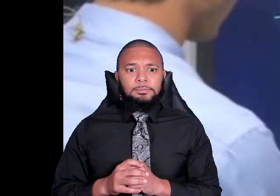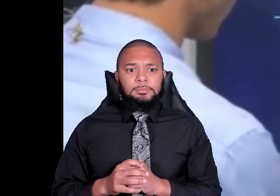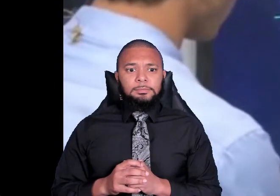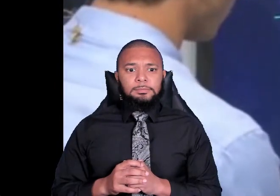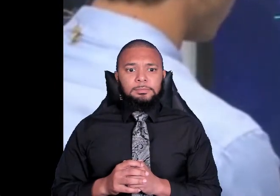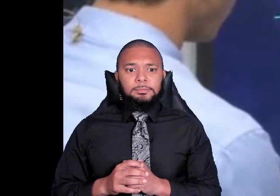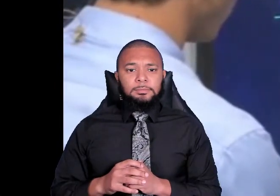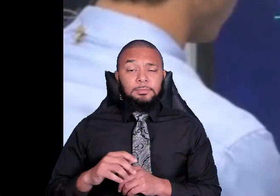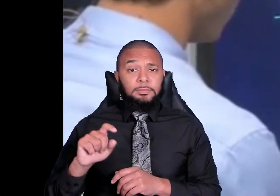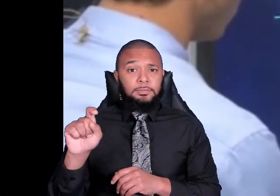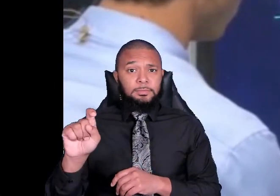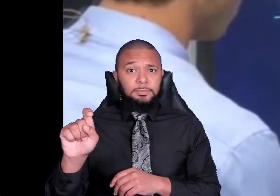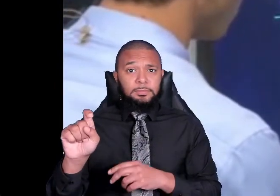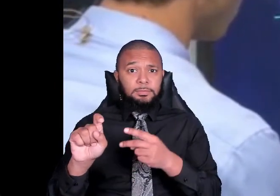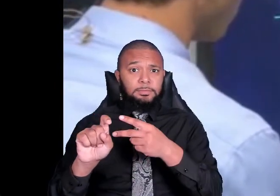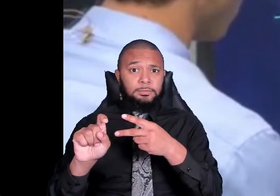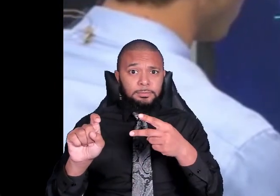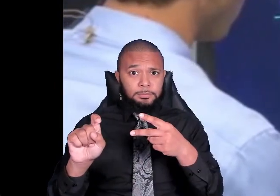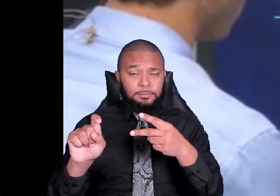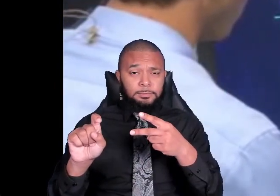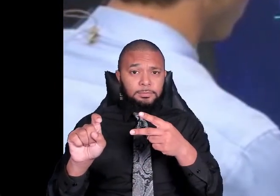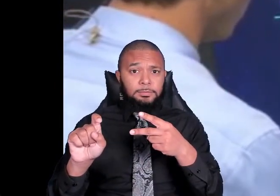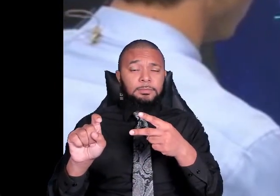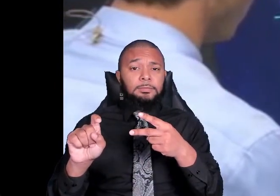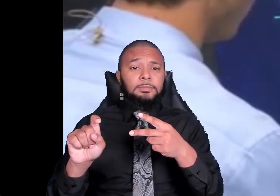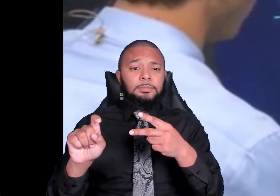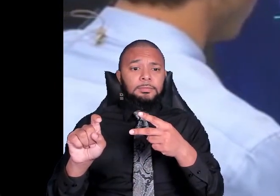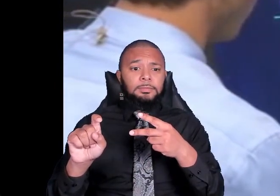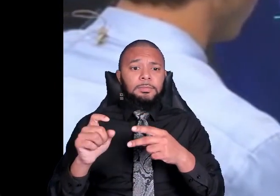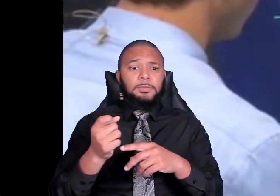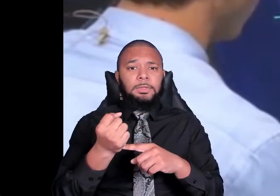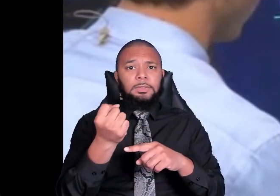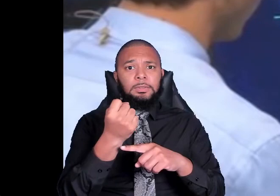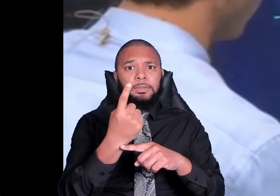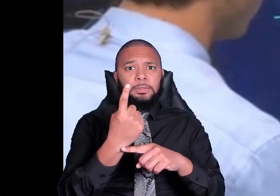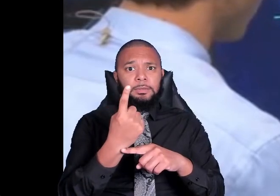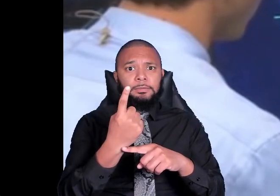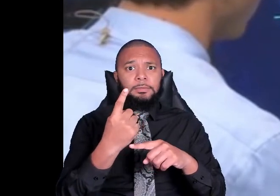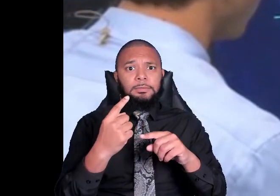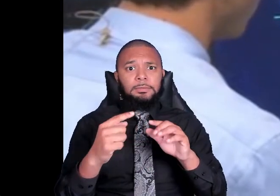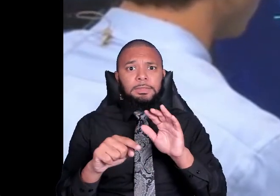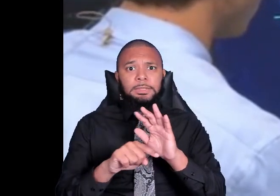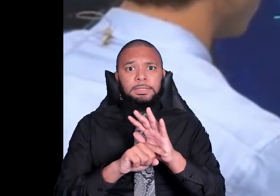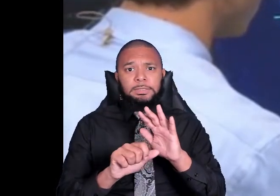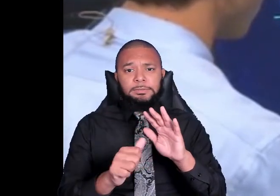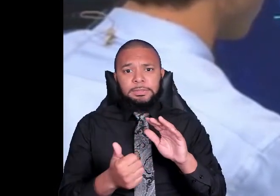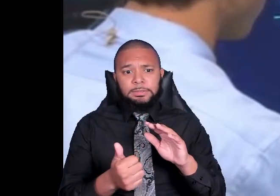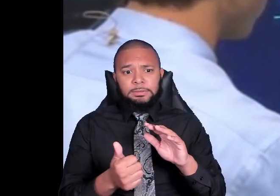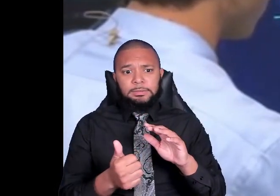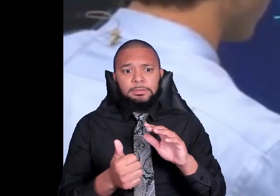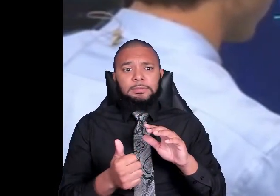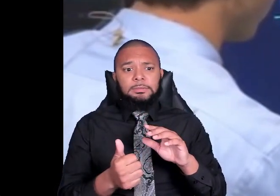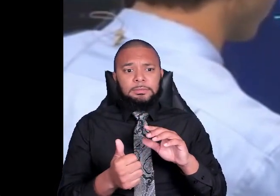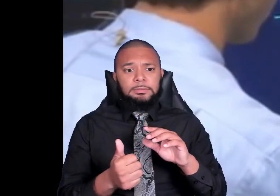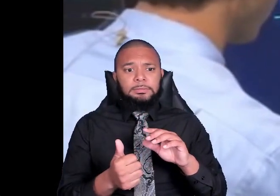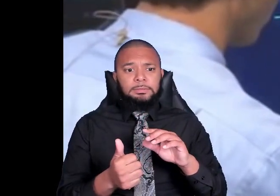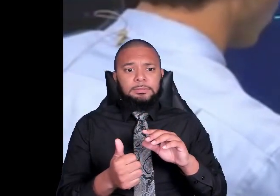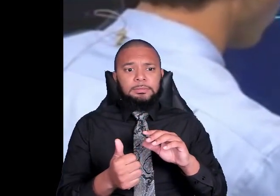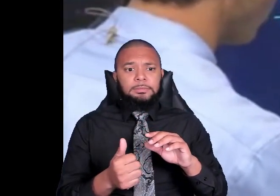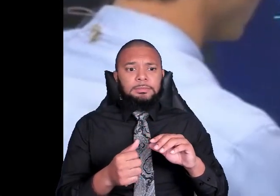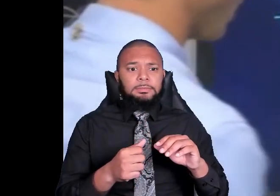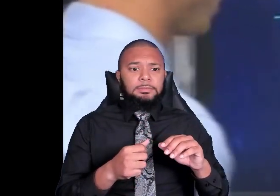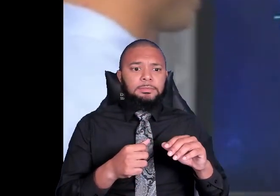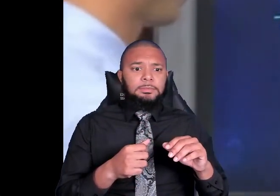So x equals 11 over negative 10, which is the same thing as negative